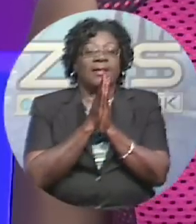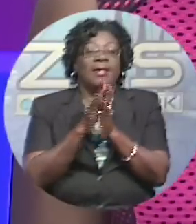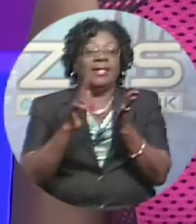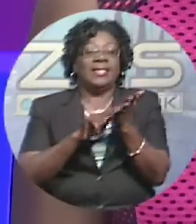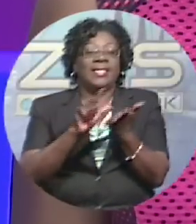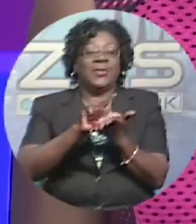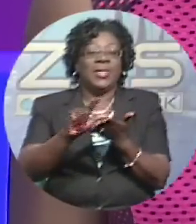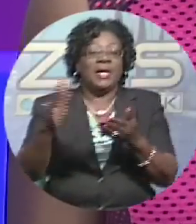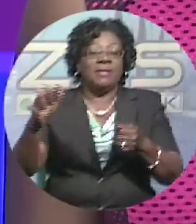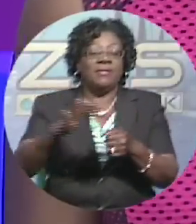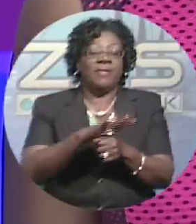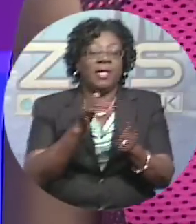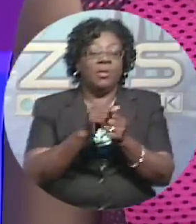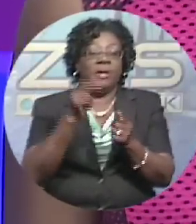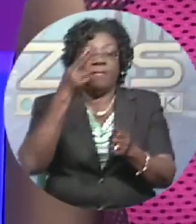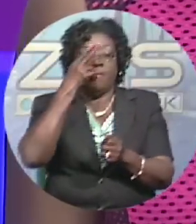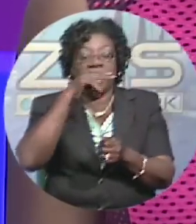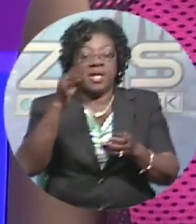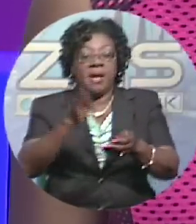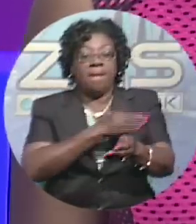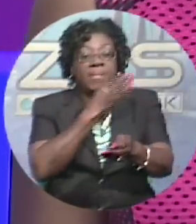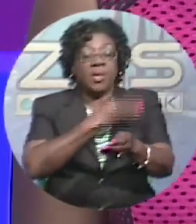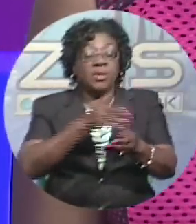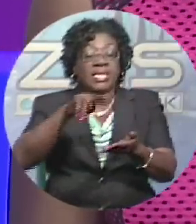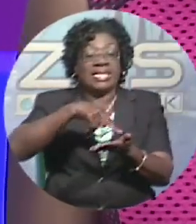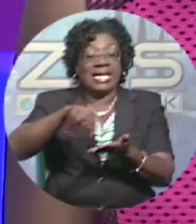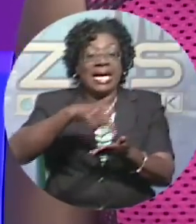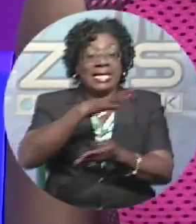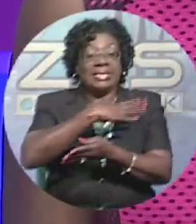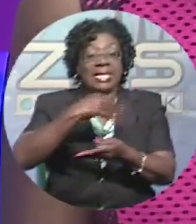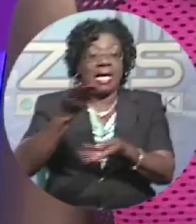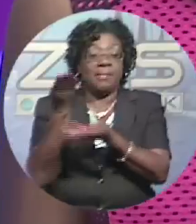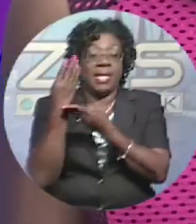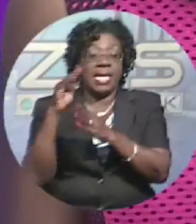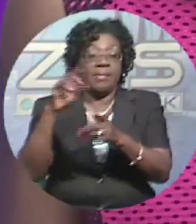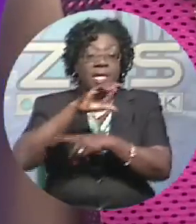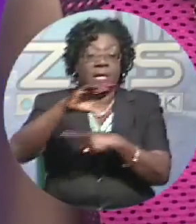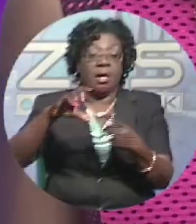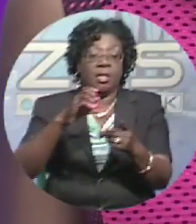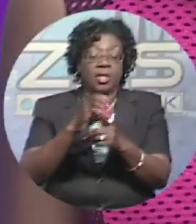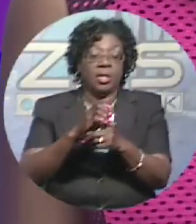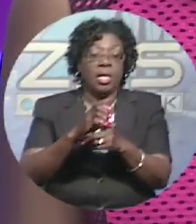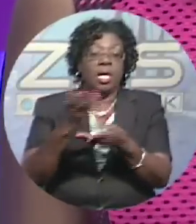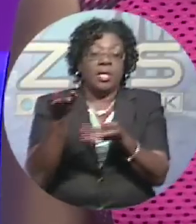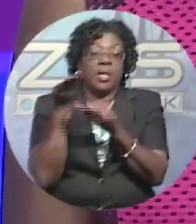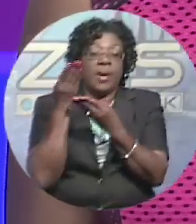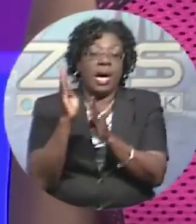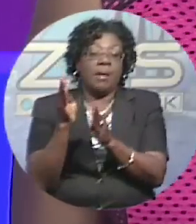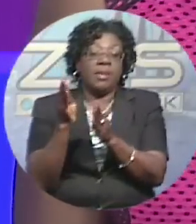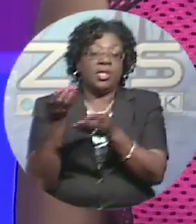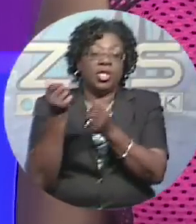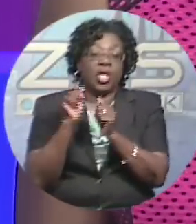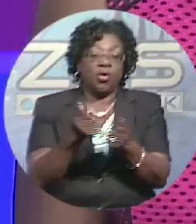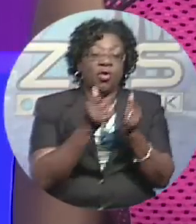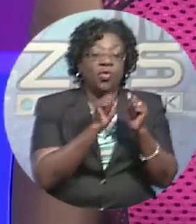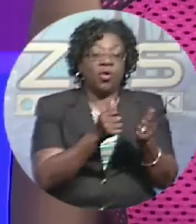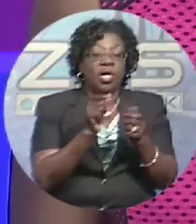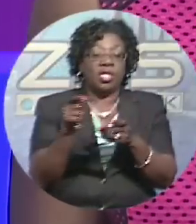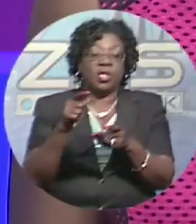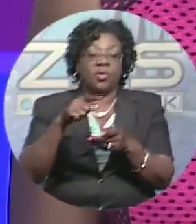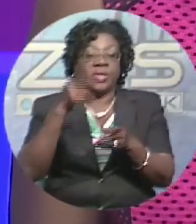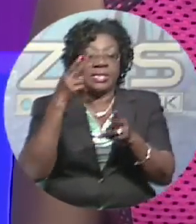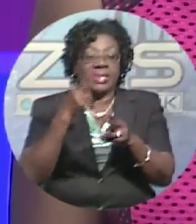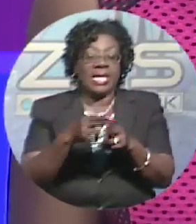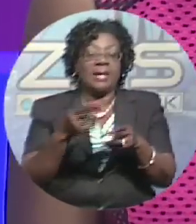This weekend was filled with fun, music, dance, and Bahamian culture. The Bahamas Junkanoo Carnival was dubbed a smashing success